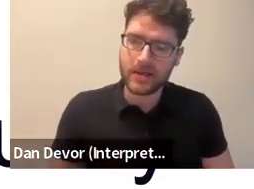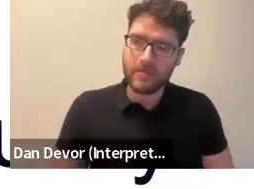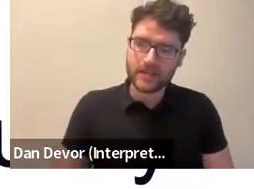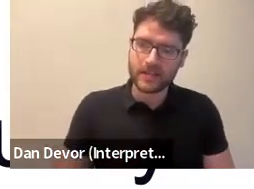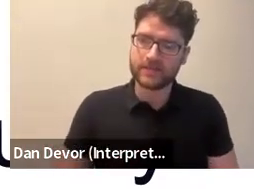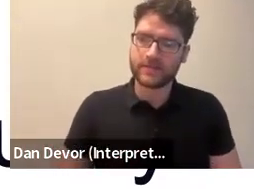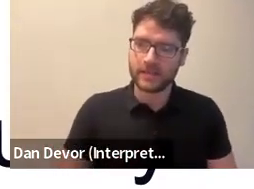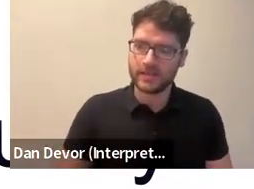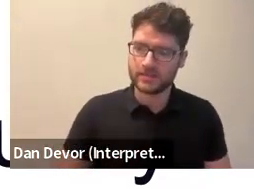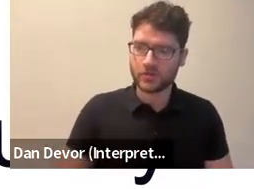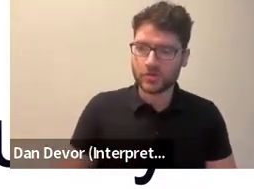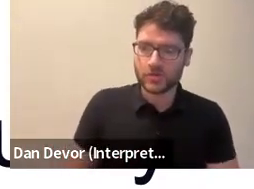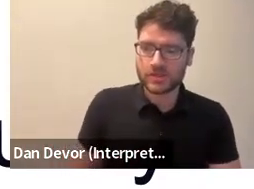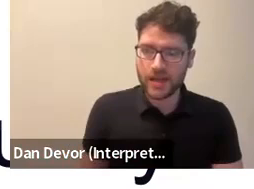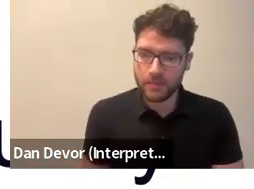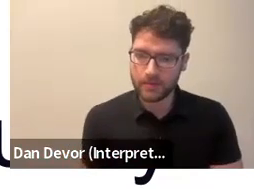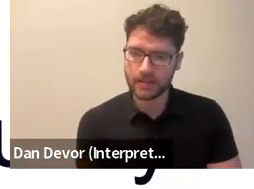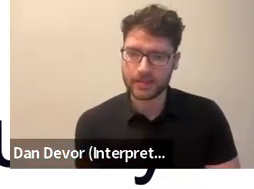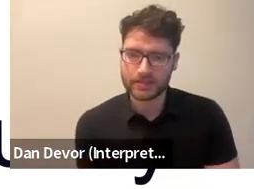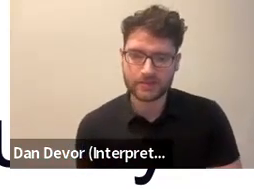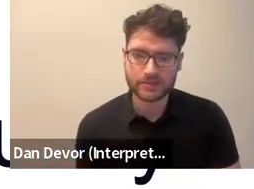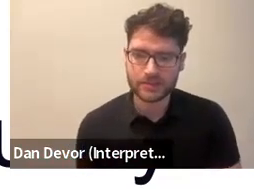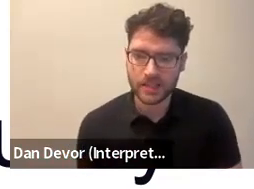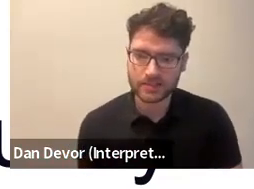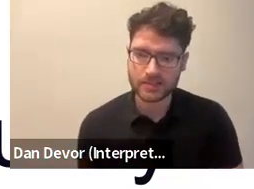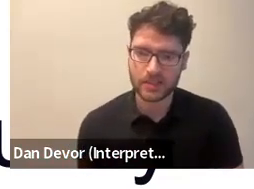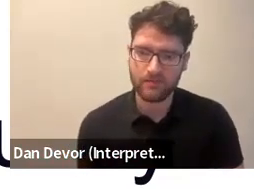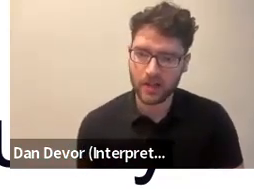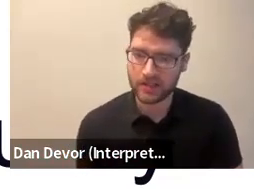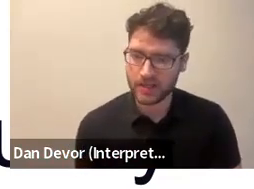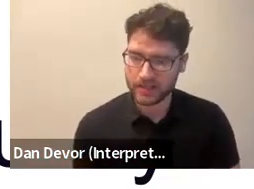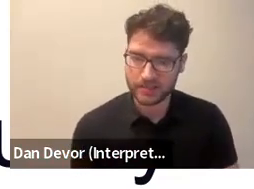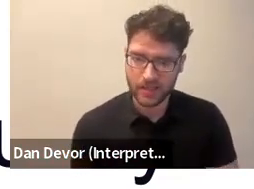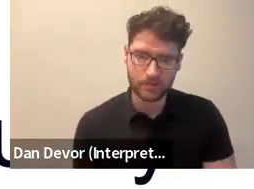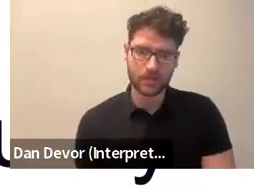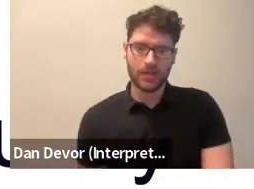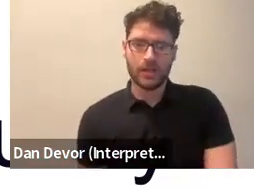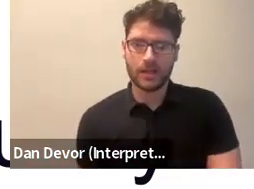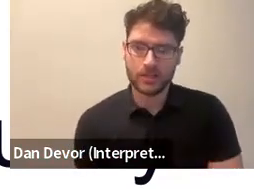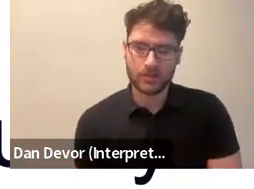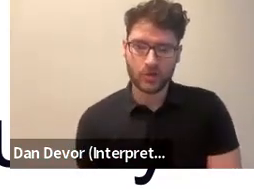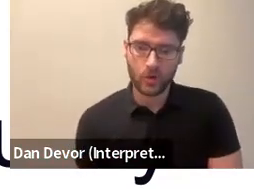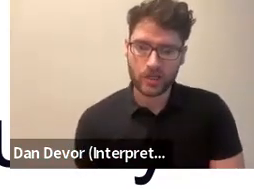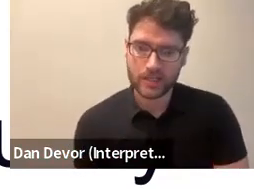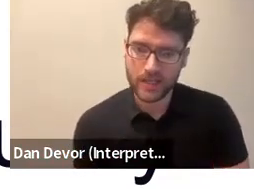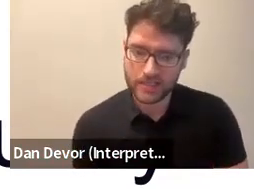So at that time, many deaf schools were set up in different states and followed Connecticut's example. In New York in